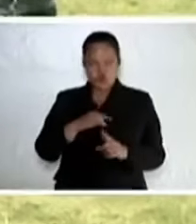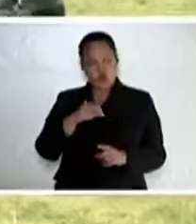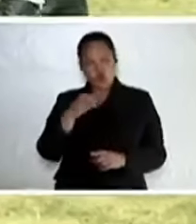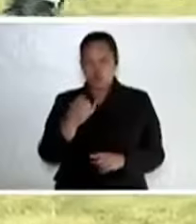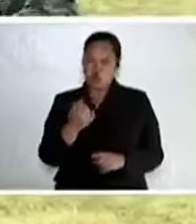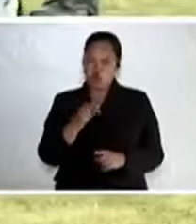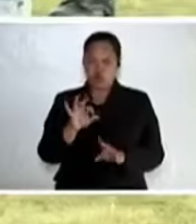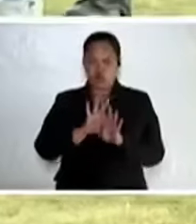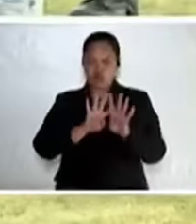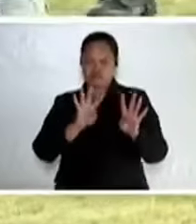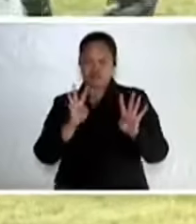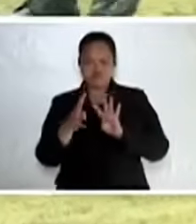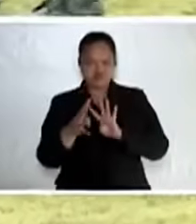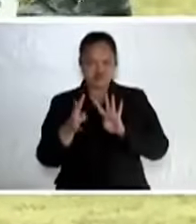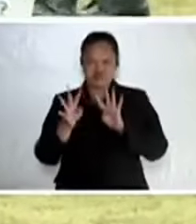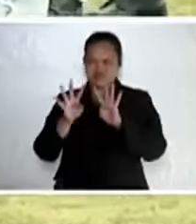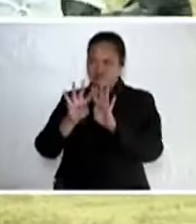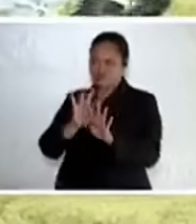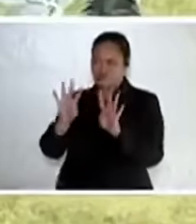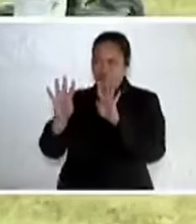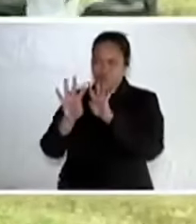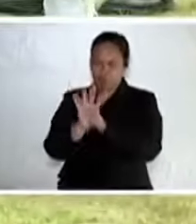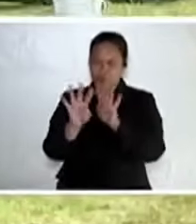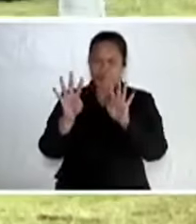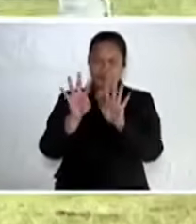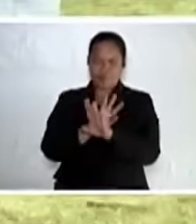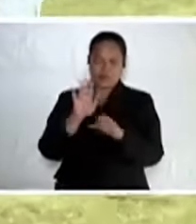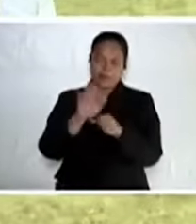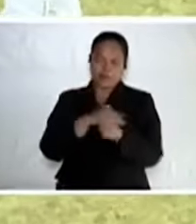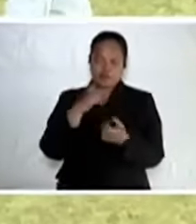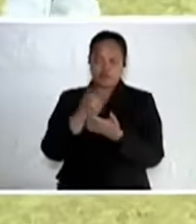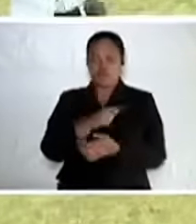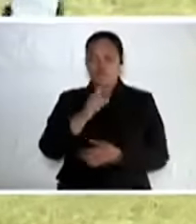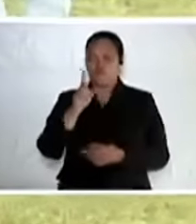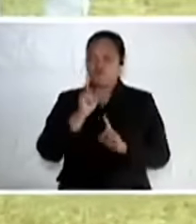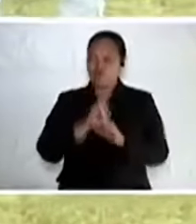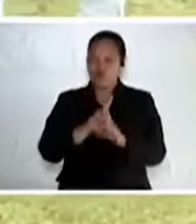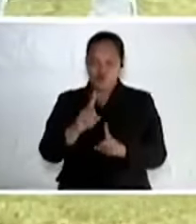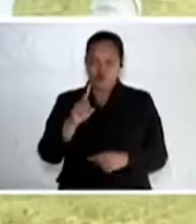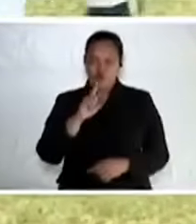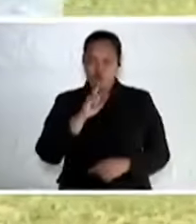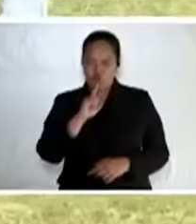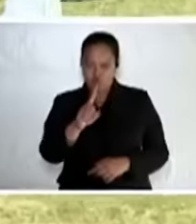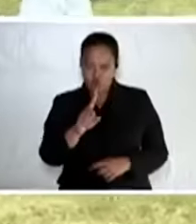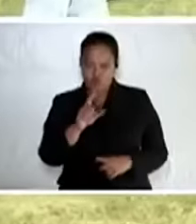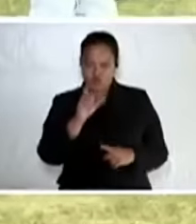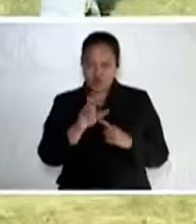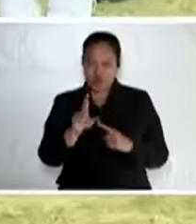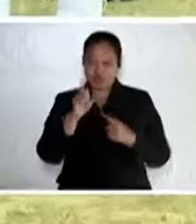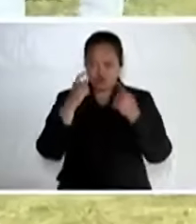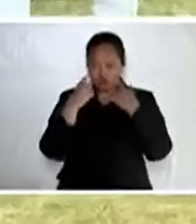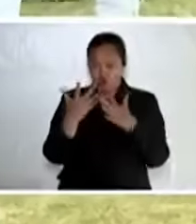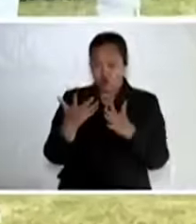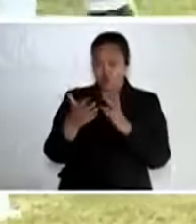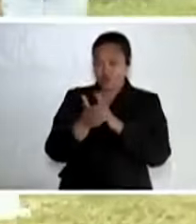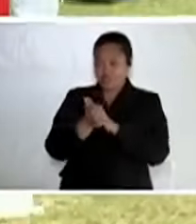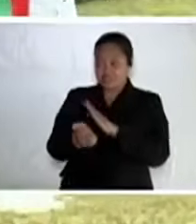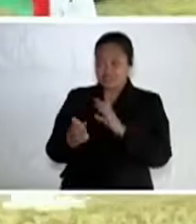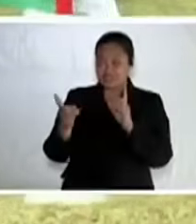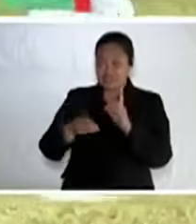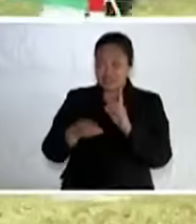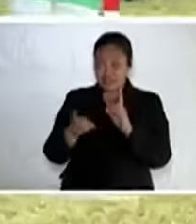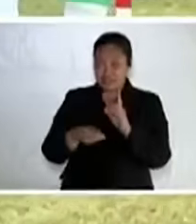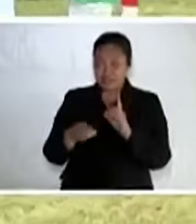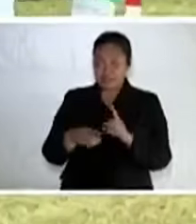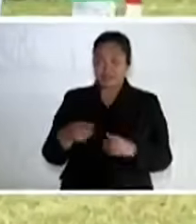precision, but also to ensuring that they follow orders, not only to display their discipline, but also to show how